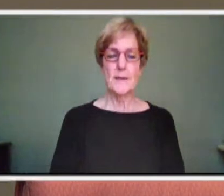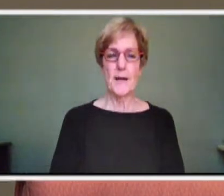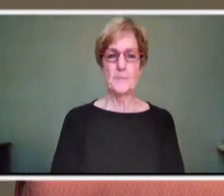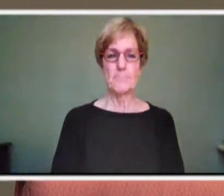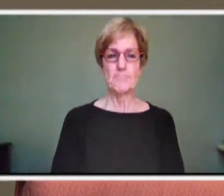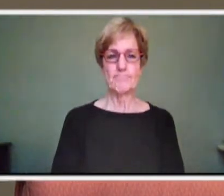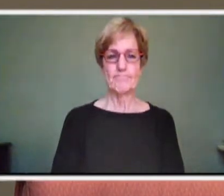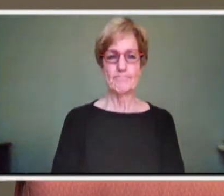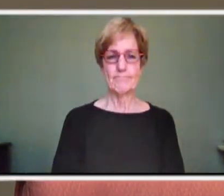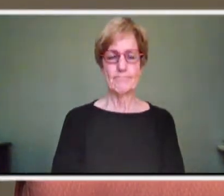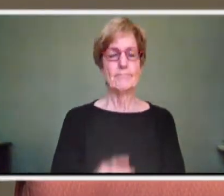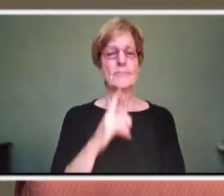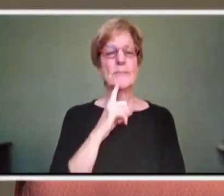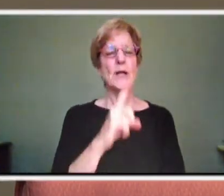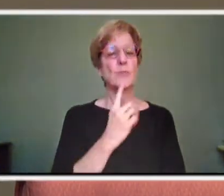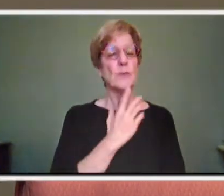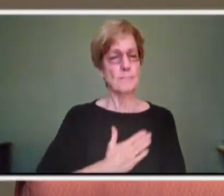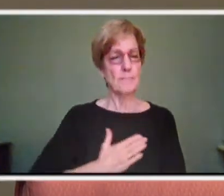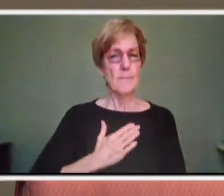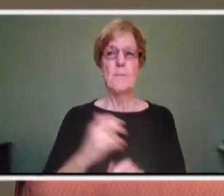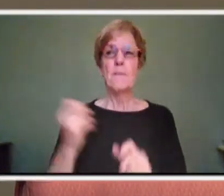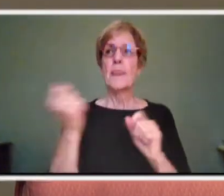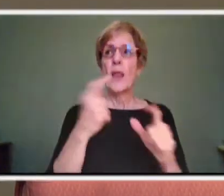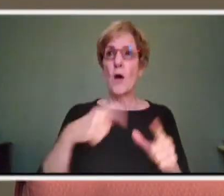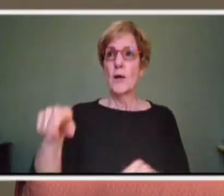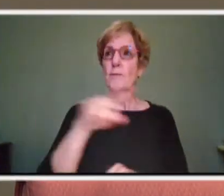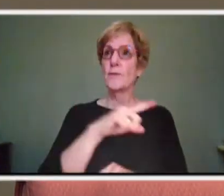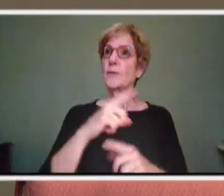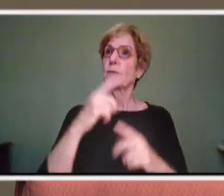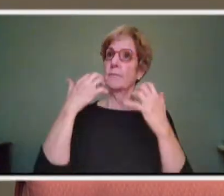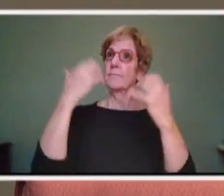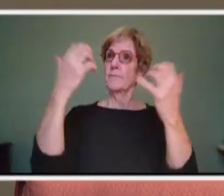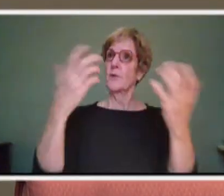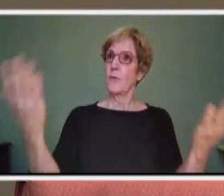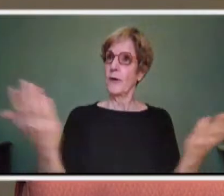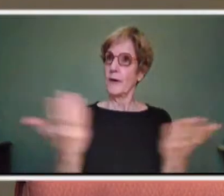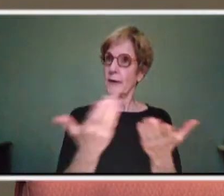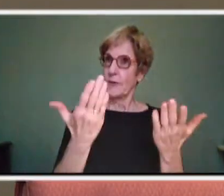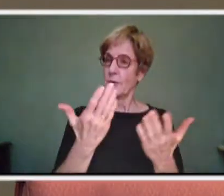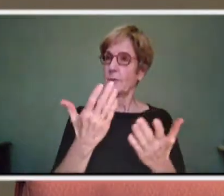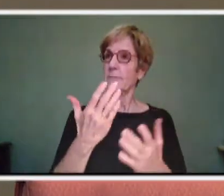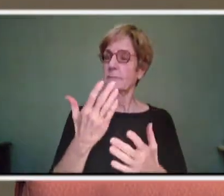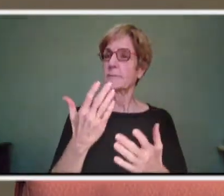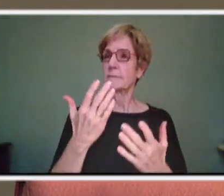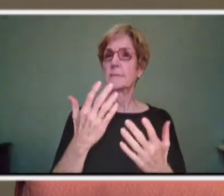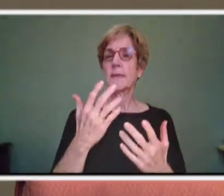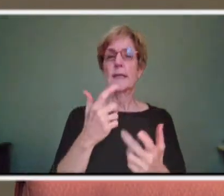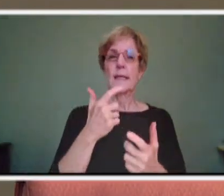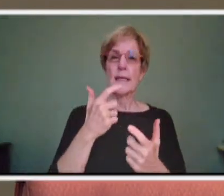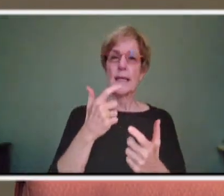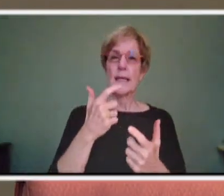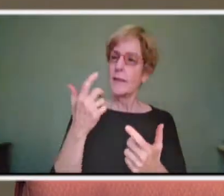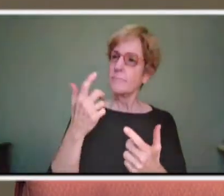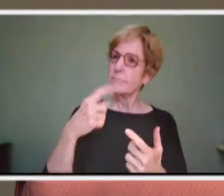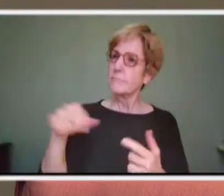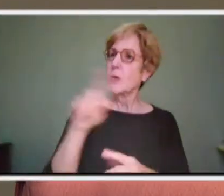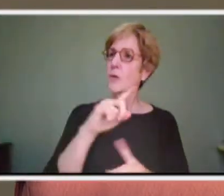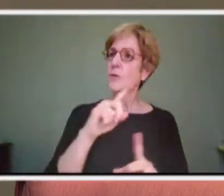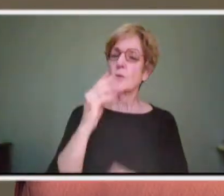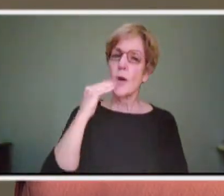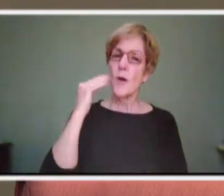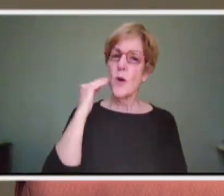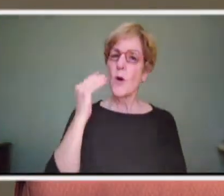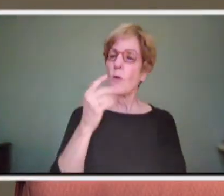I really appreciate all of you that you are here today, that are watching at home or